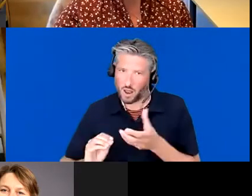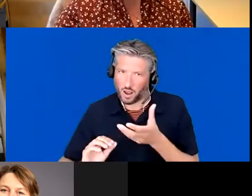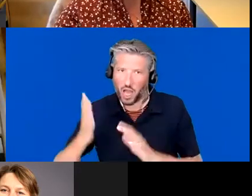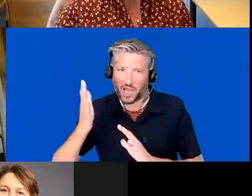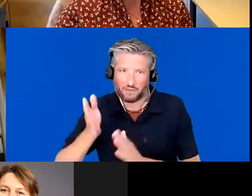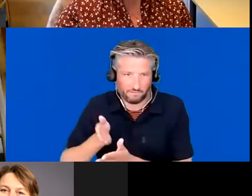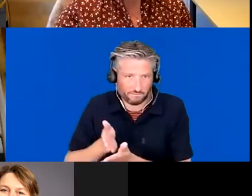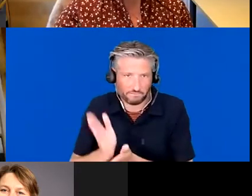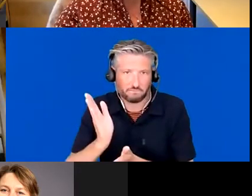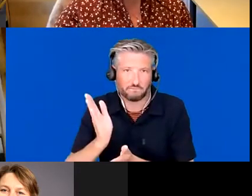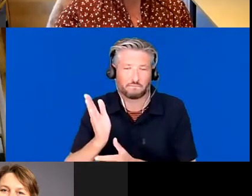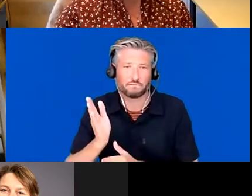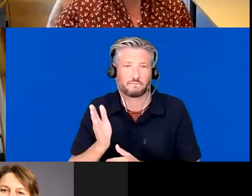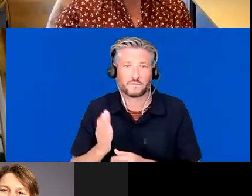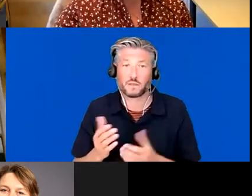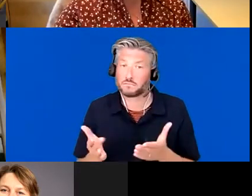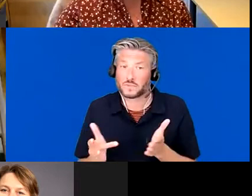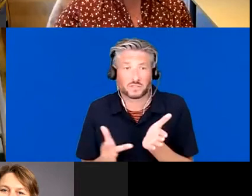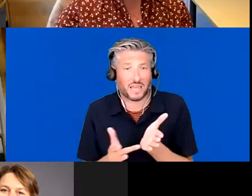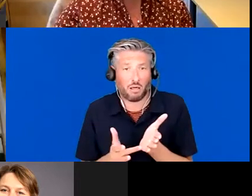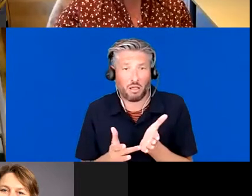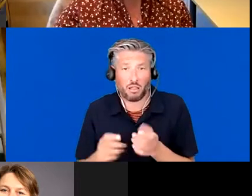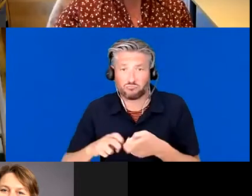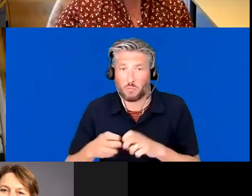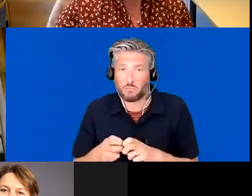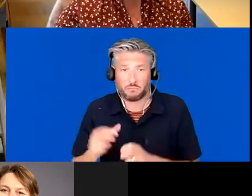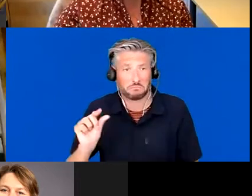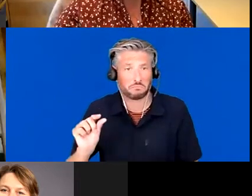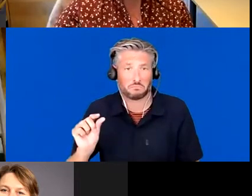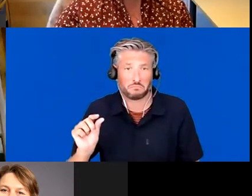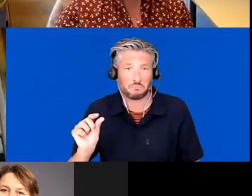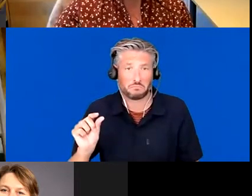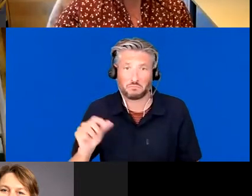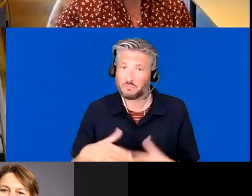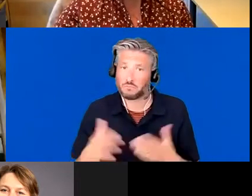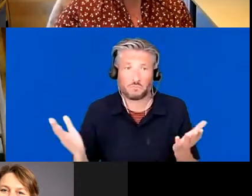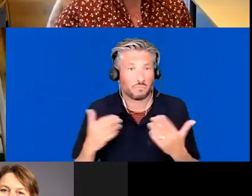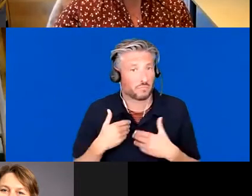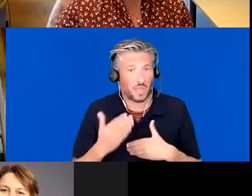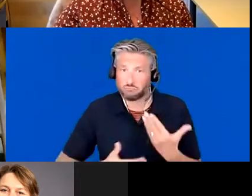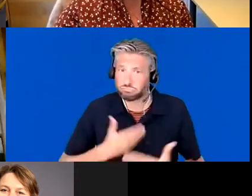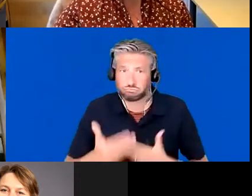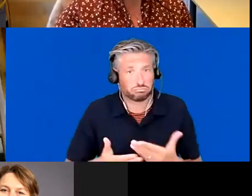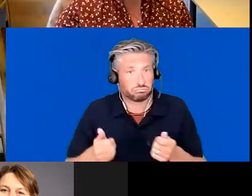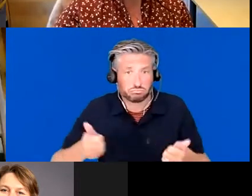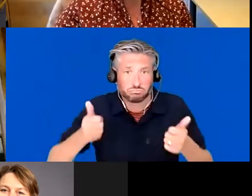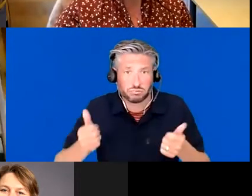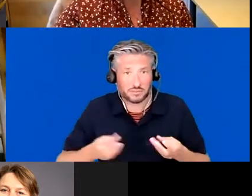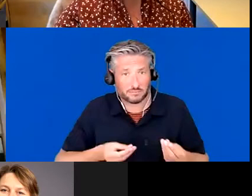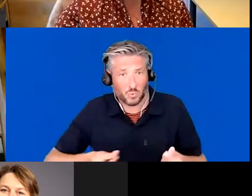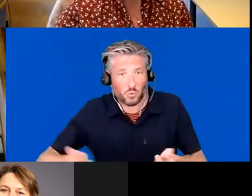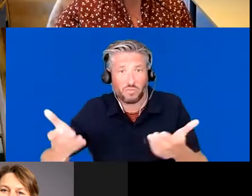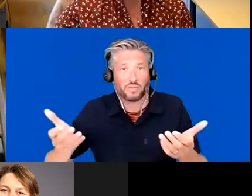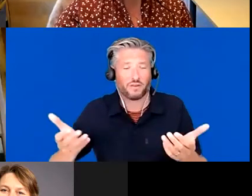And that's a topic we might be getting into later, but it worked really well. You really got the feeling you were at a conference, and that conference was in